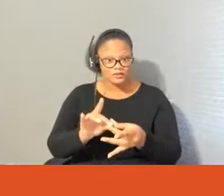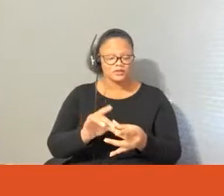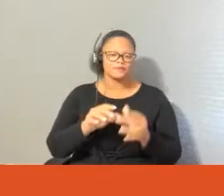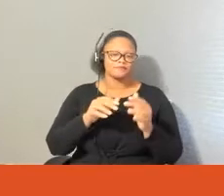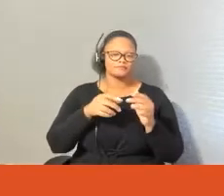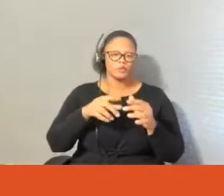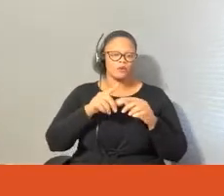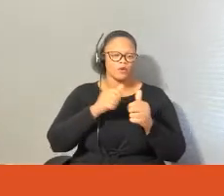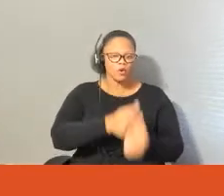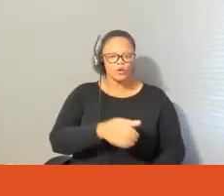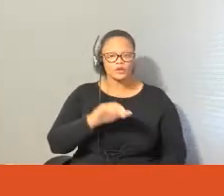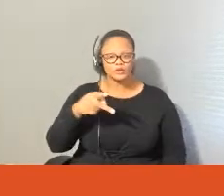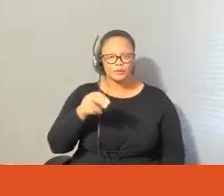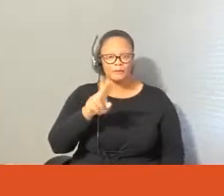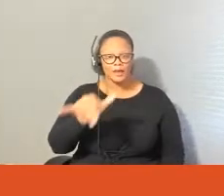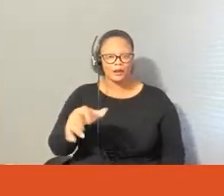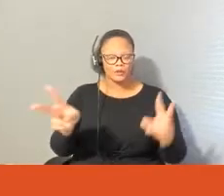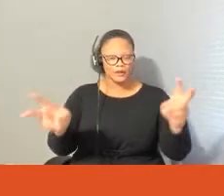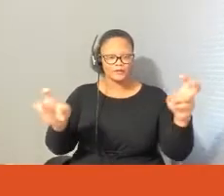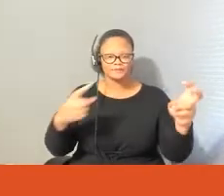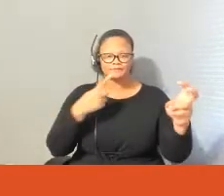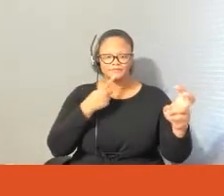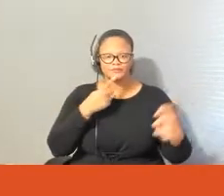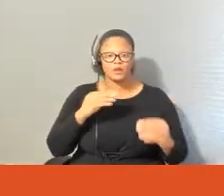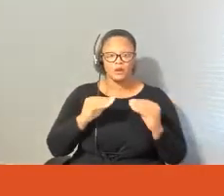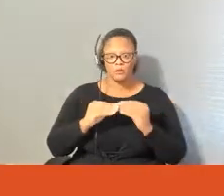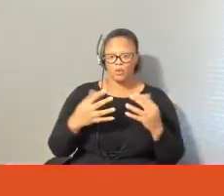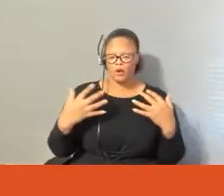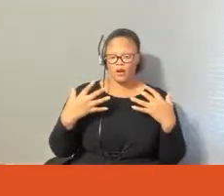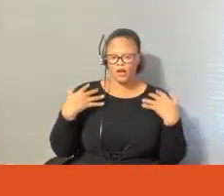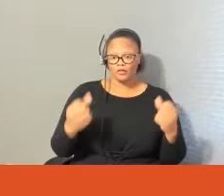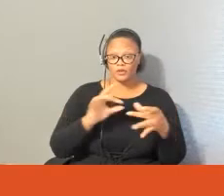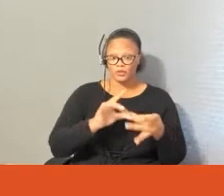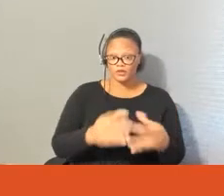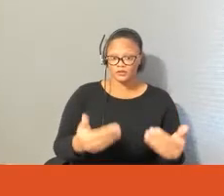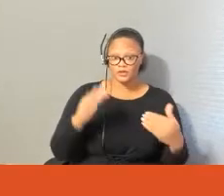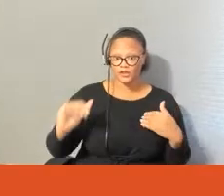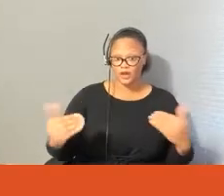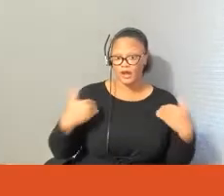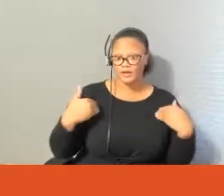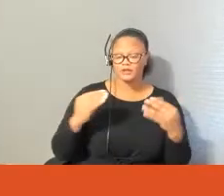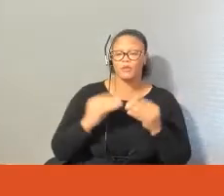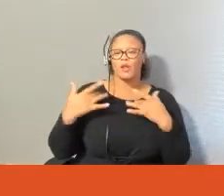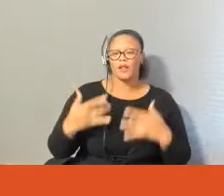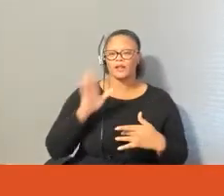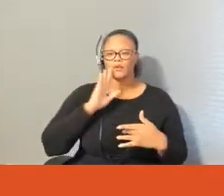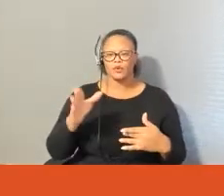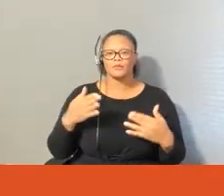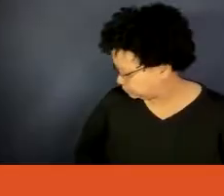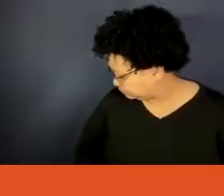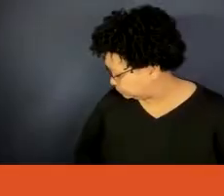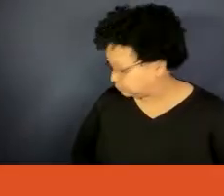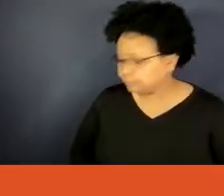more healthy relationships a child has, the more likely he will be to recover from trauma and thrive. Relationships are